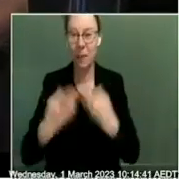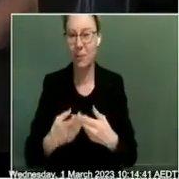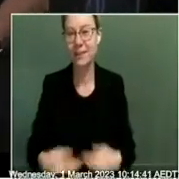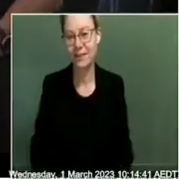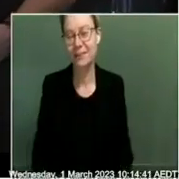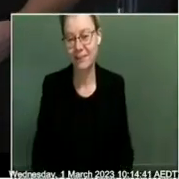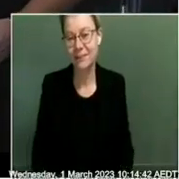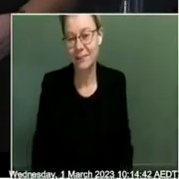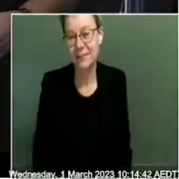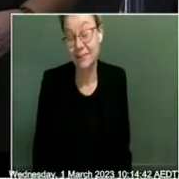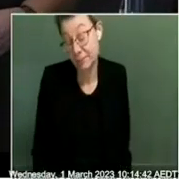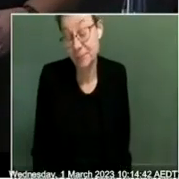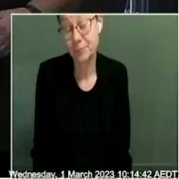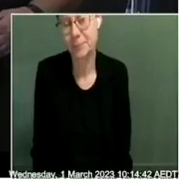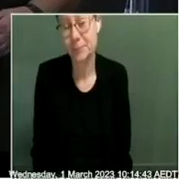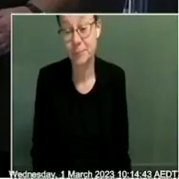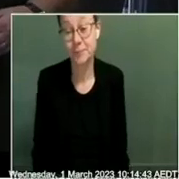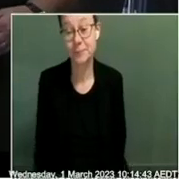and just, you know,